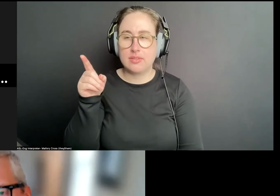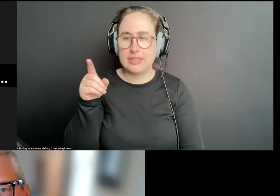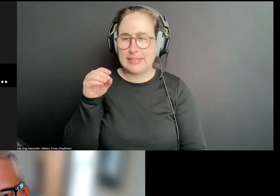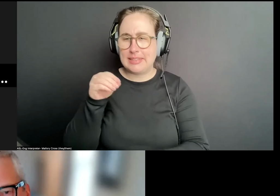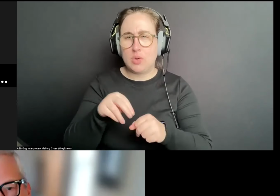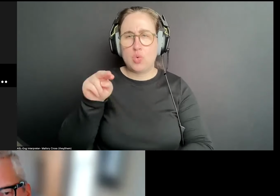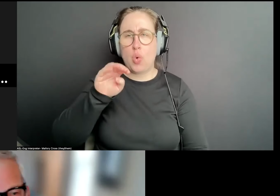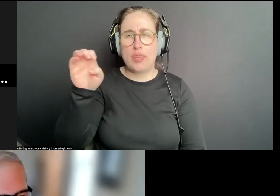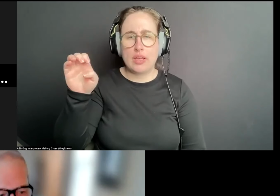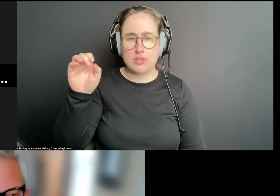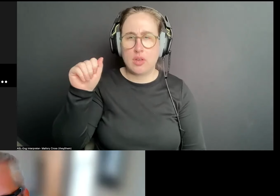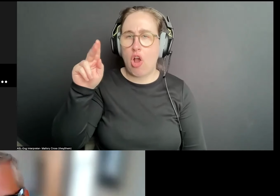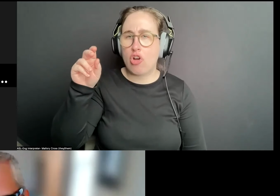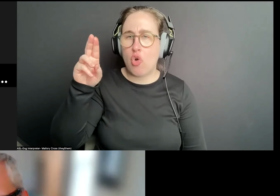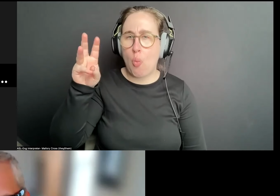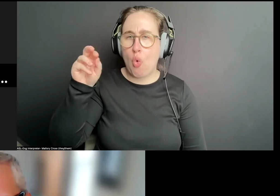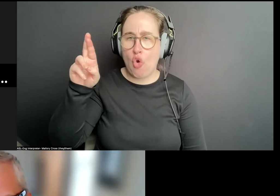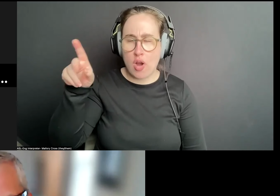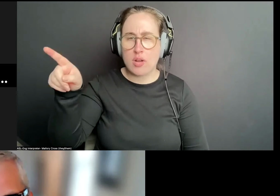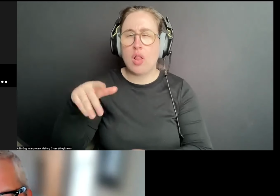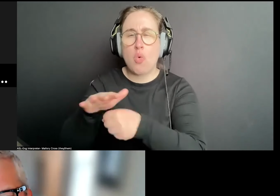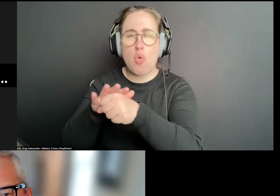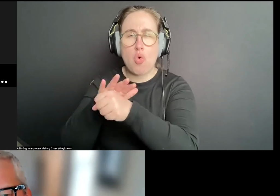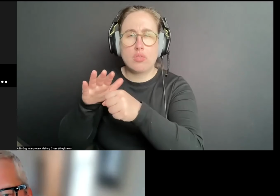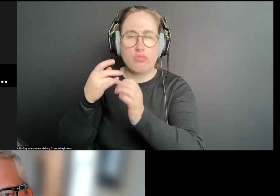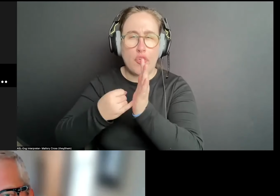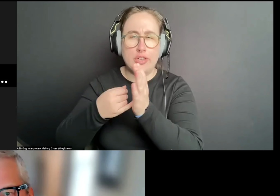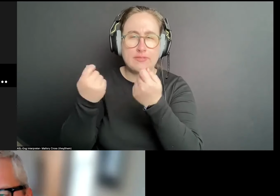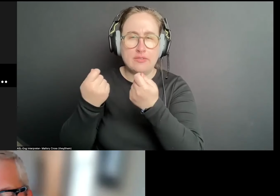Northeast Art of World, which has been a local arts festival,